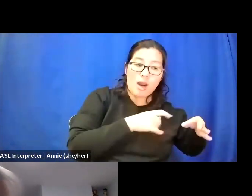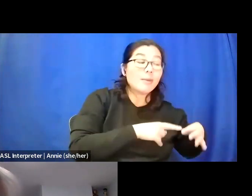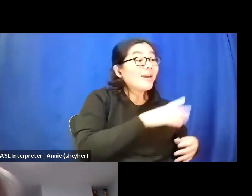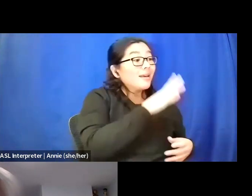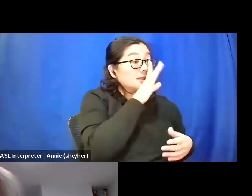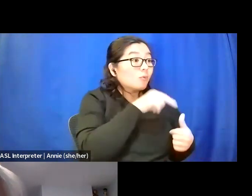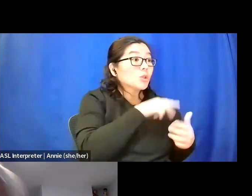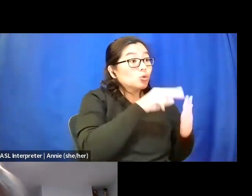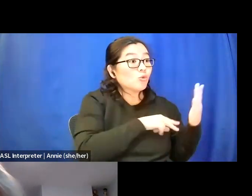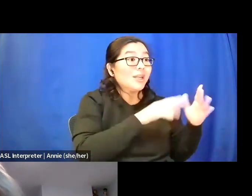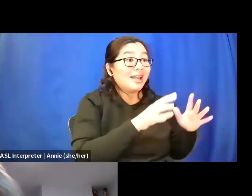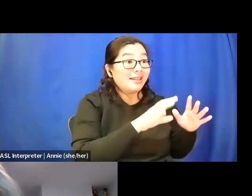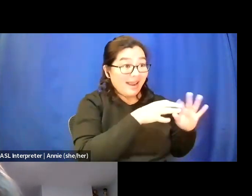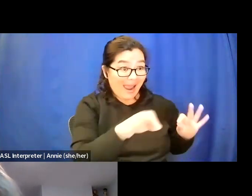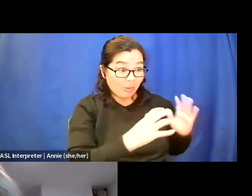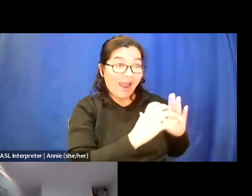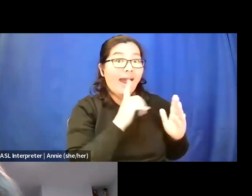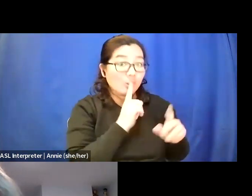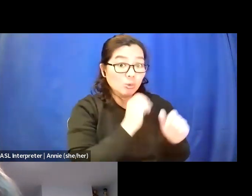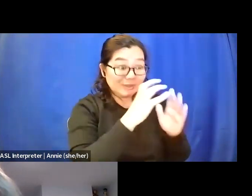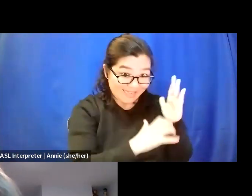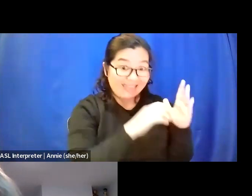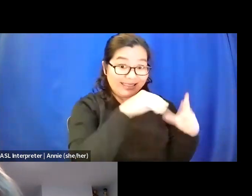and this voice is doing the description.